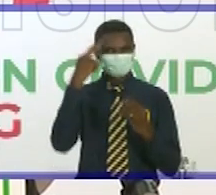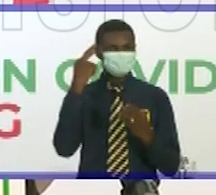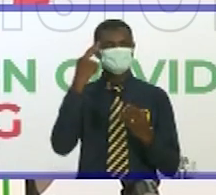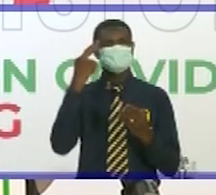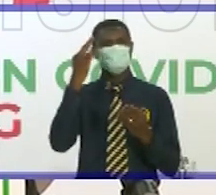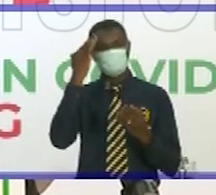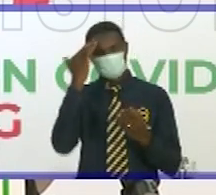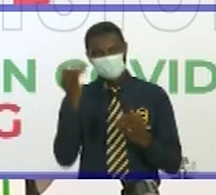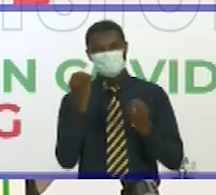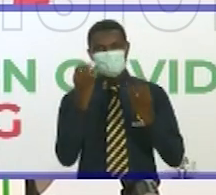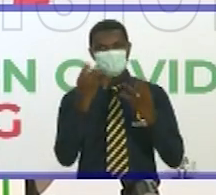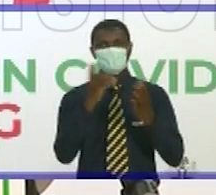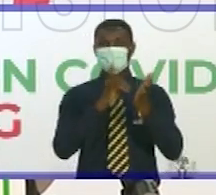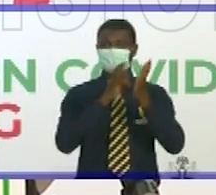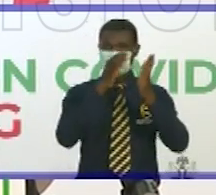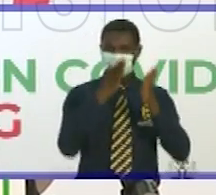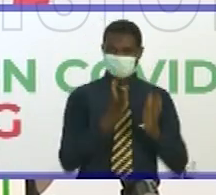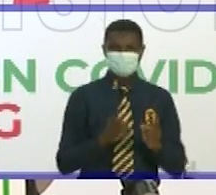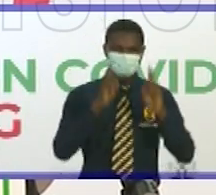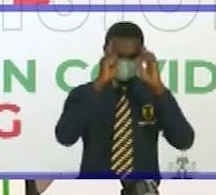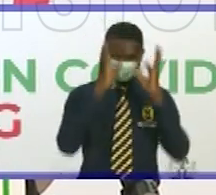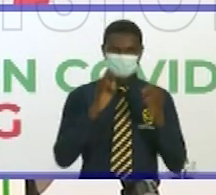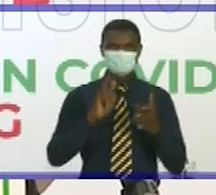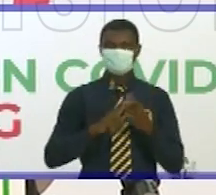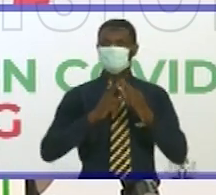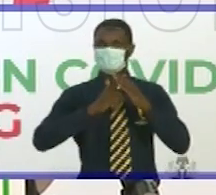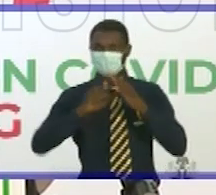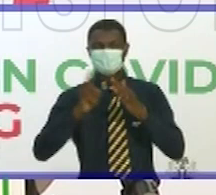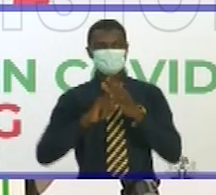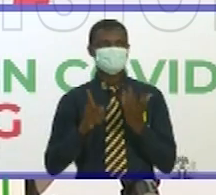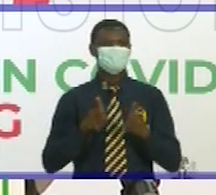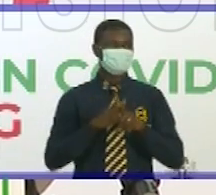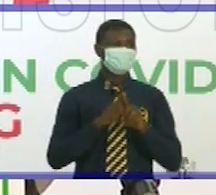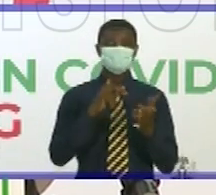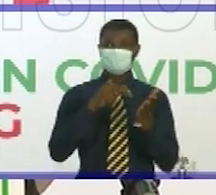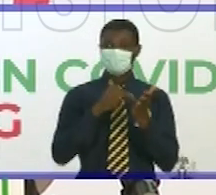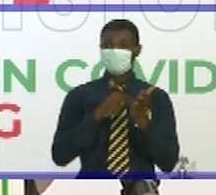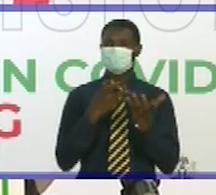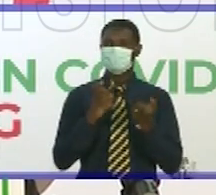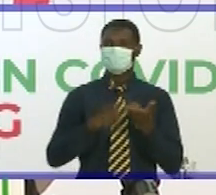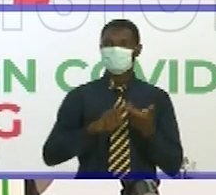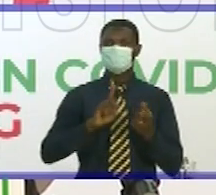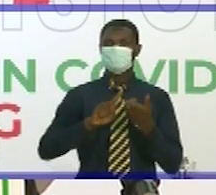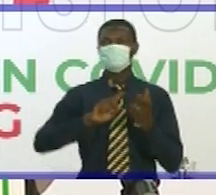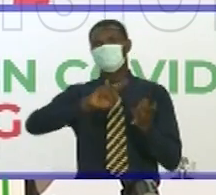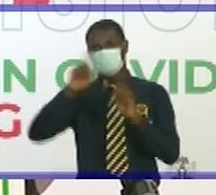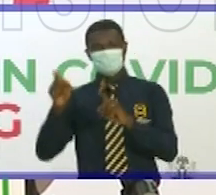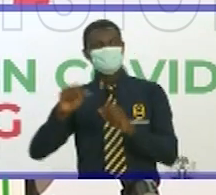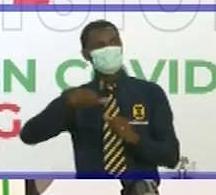awon dokita wa ati nurse na to se ma fe ma lo si okay,